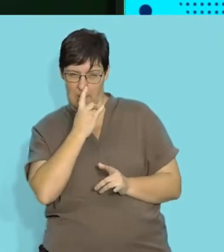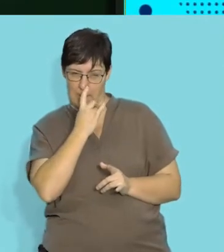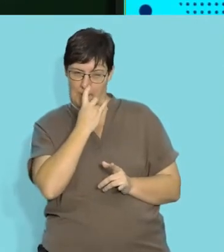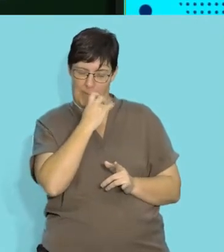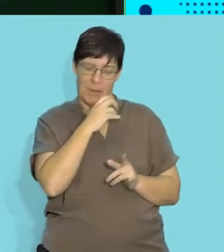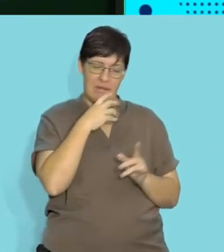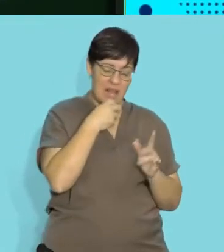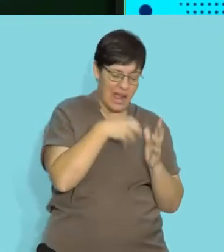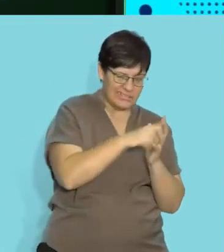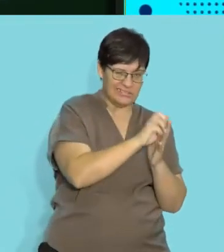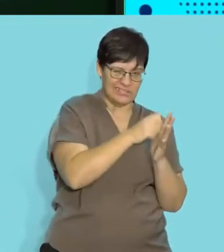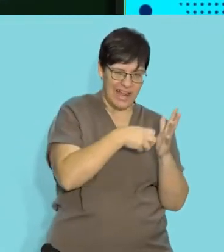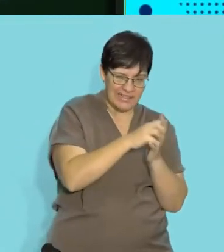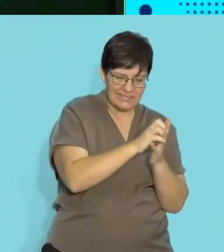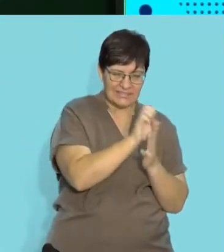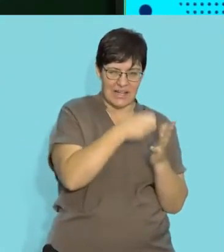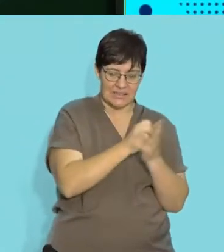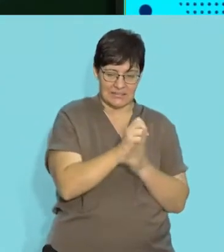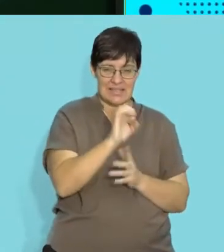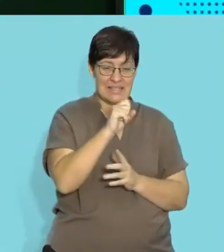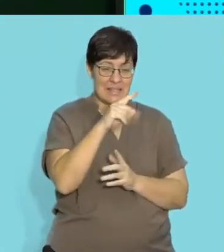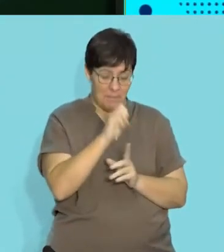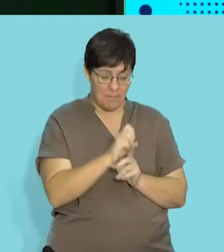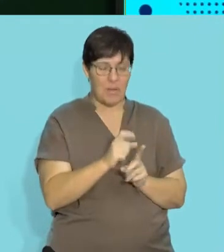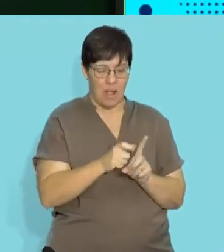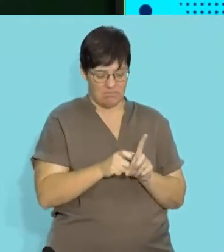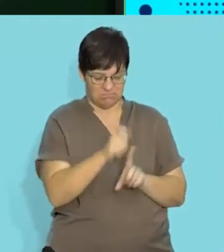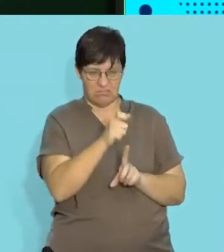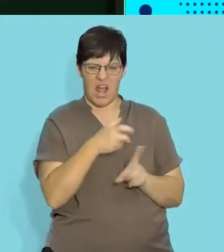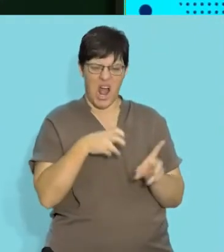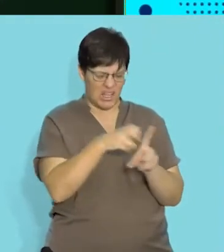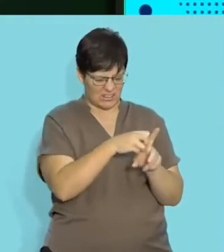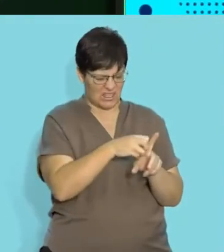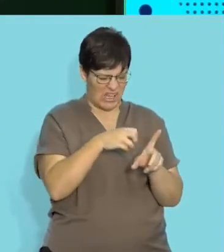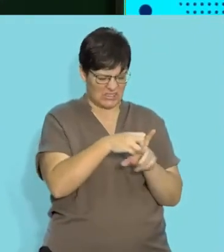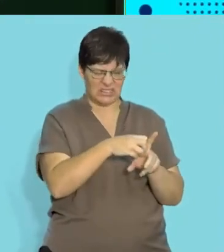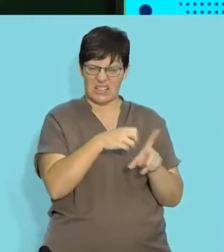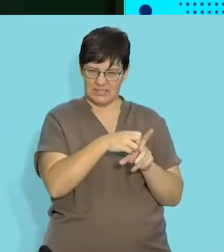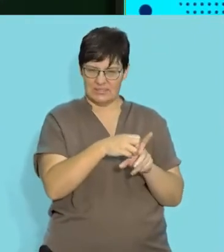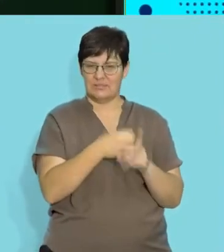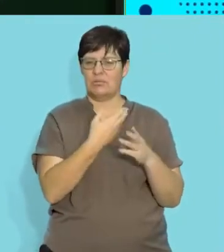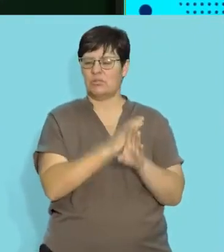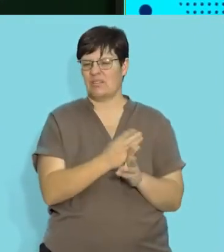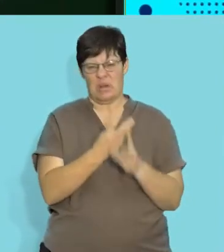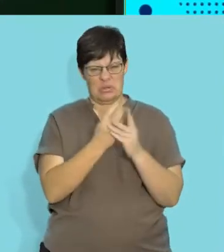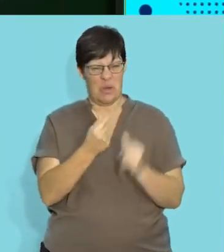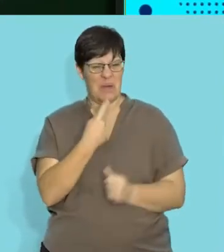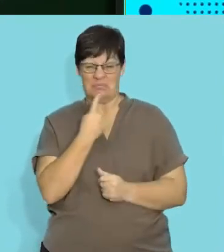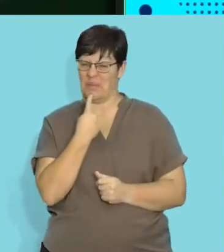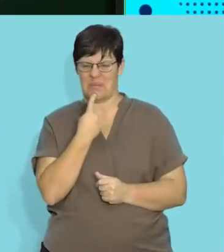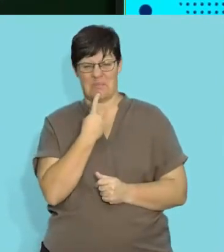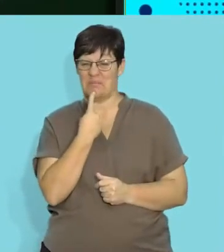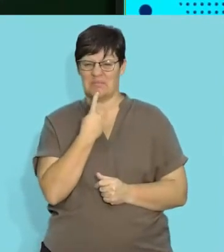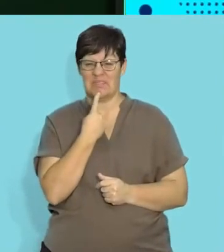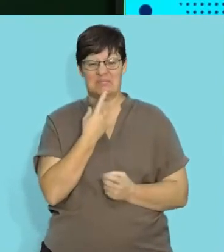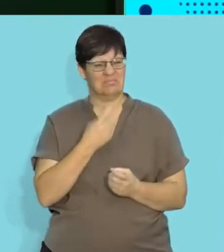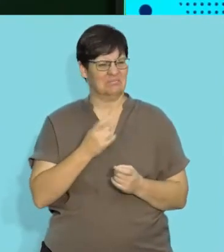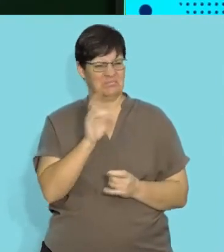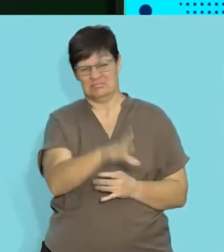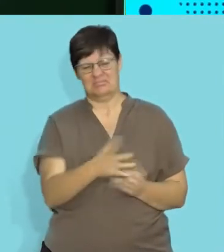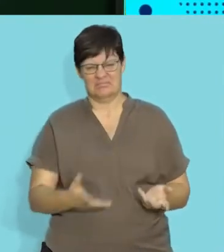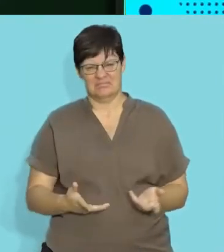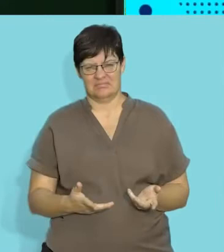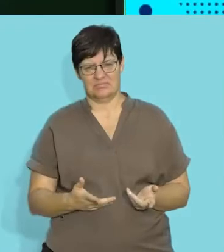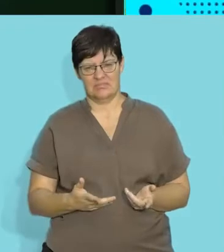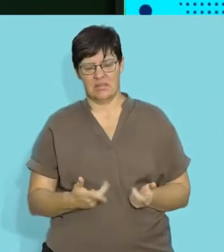eat the bark or eat the stems and destroy them. So the bark is a harder outer protective that's dry, that's often tasteless, that